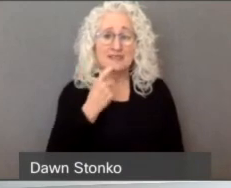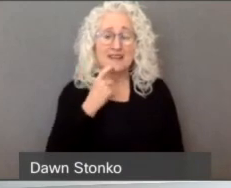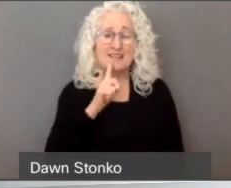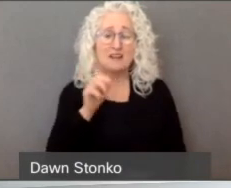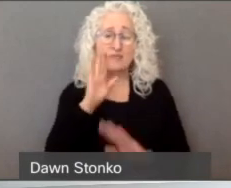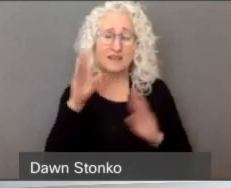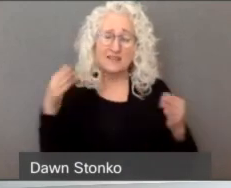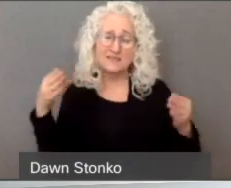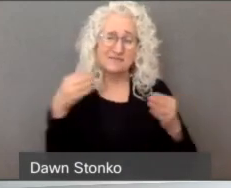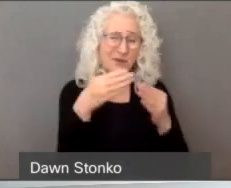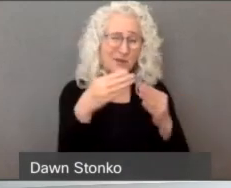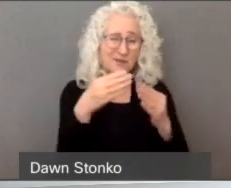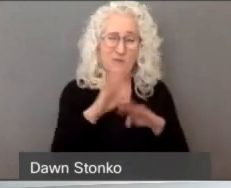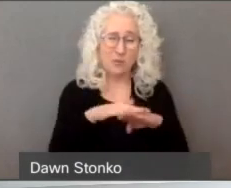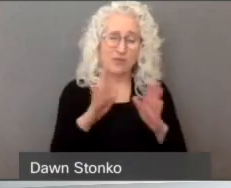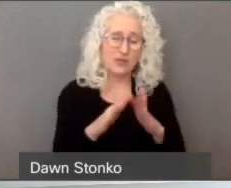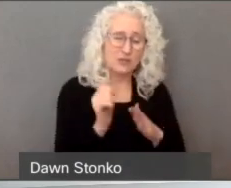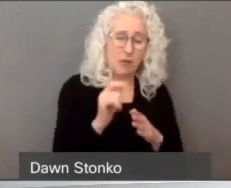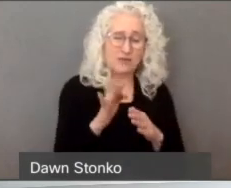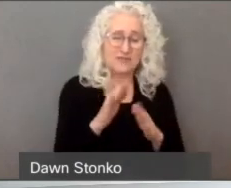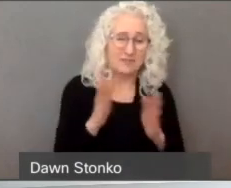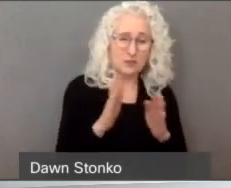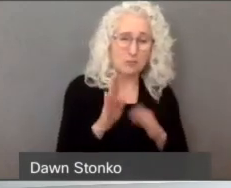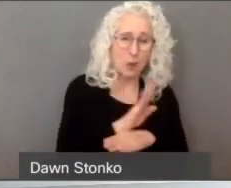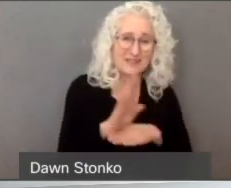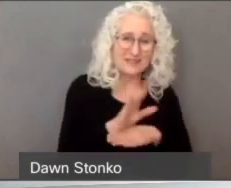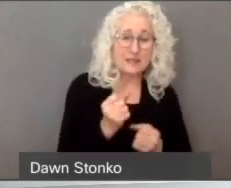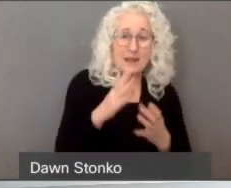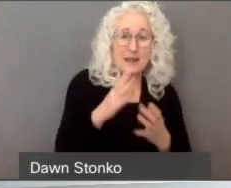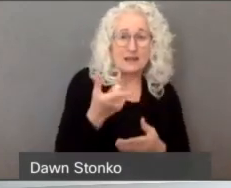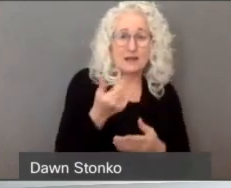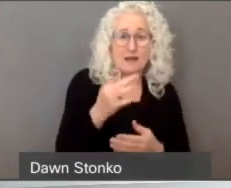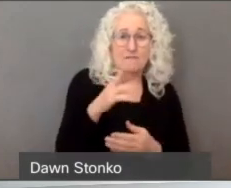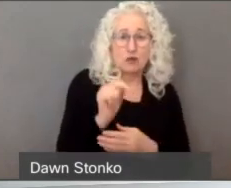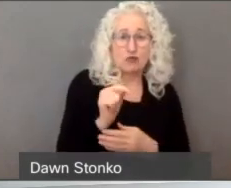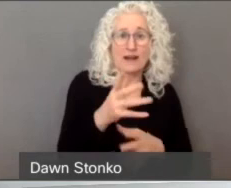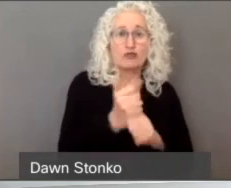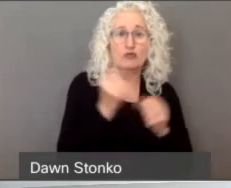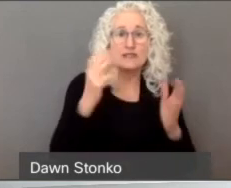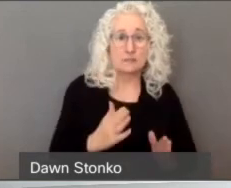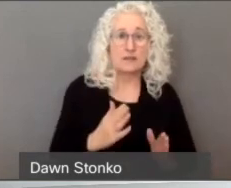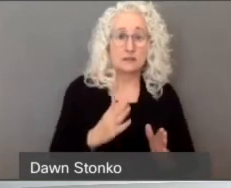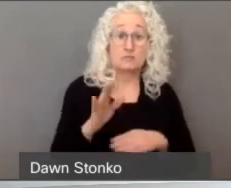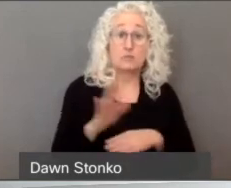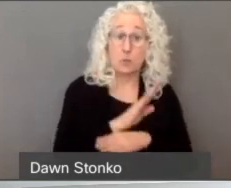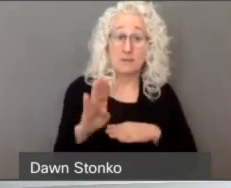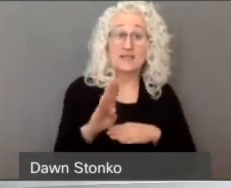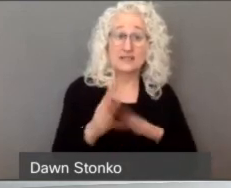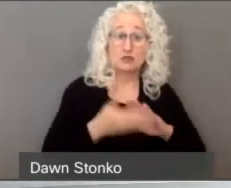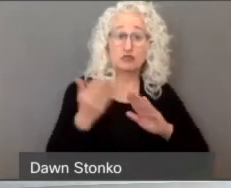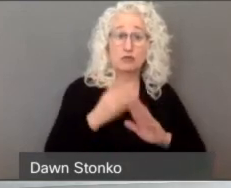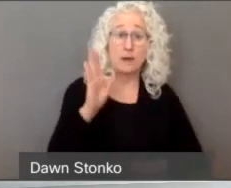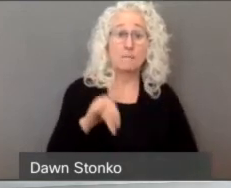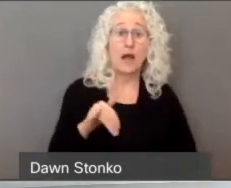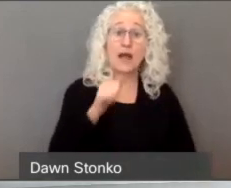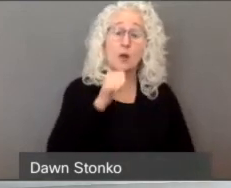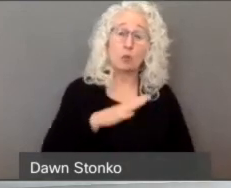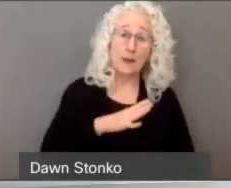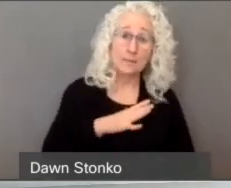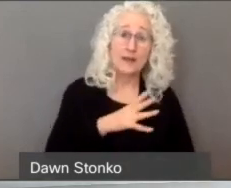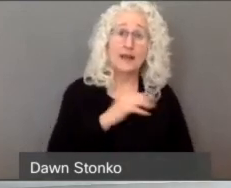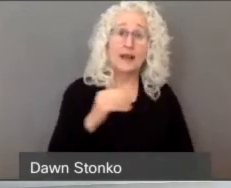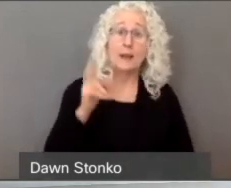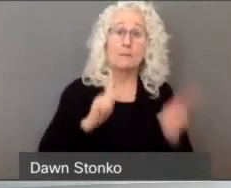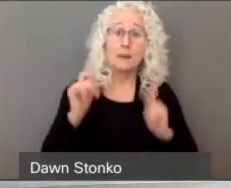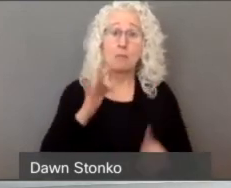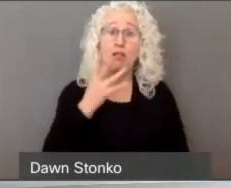of the small businesses, and many of the grant recipients were businesses run by women and people